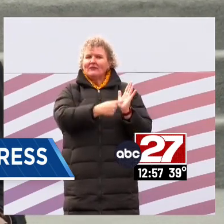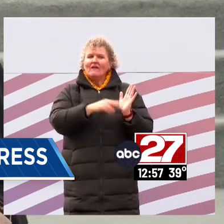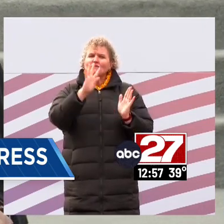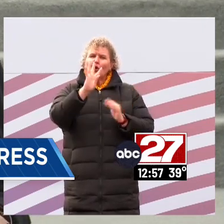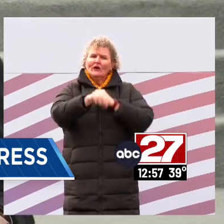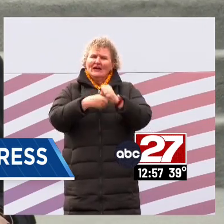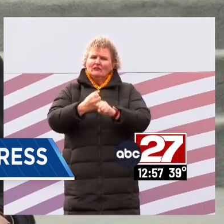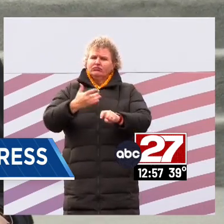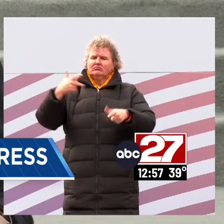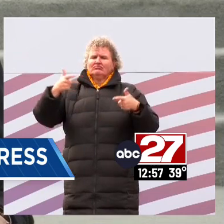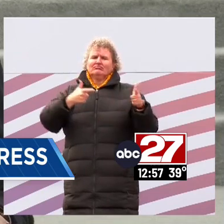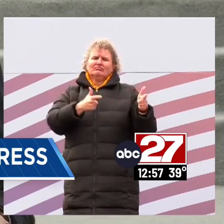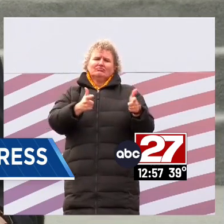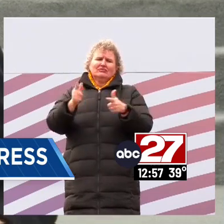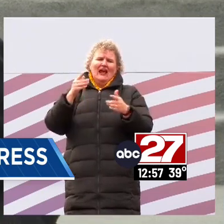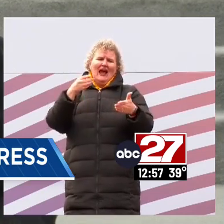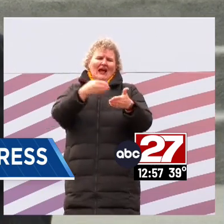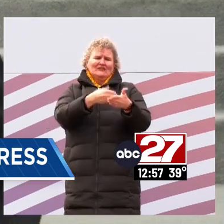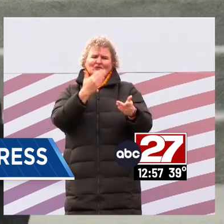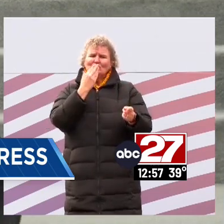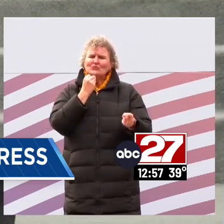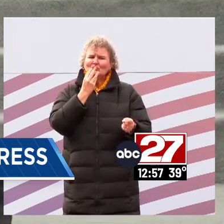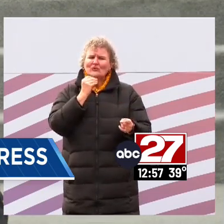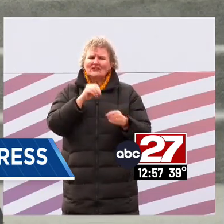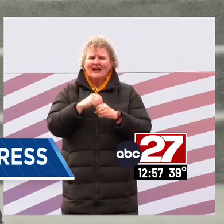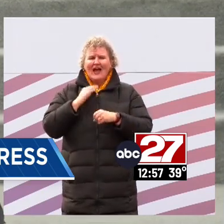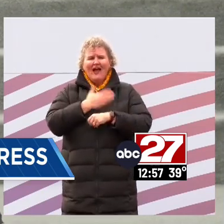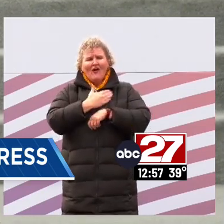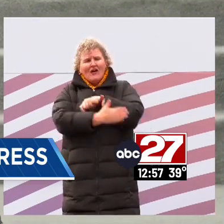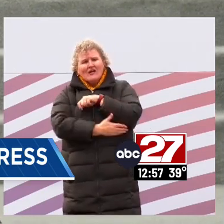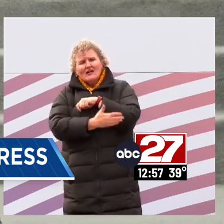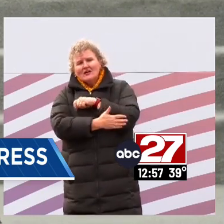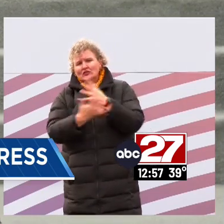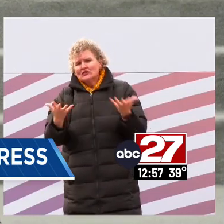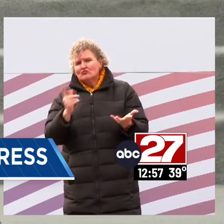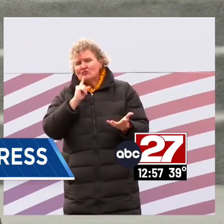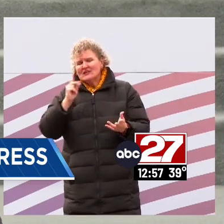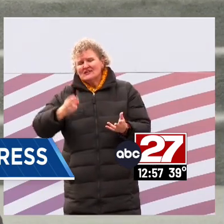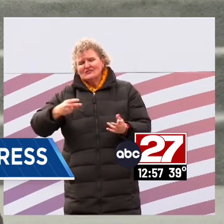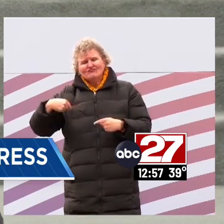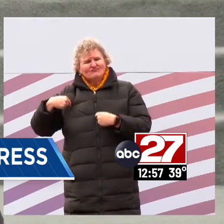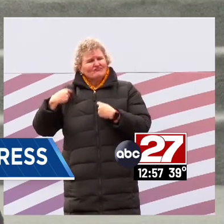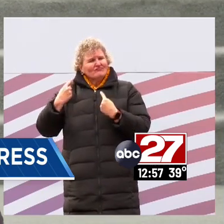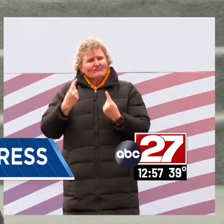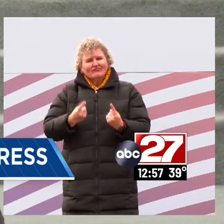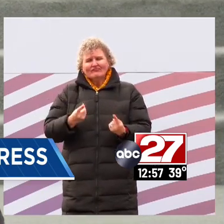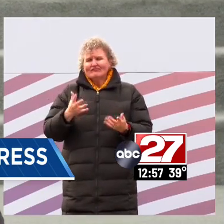act of anti-Semitism in our nation's history.